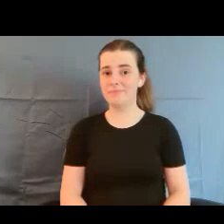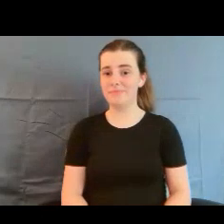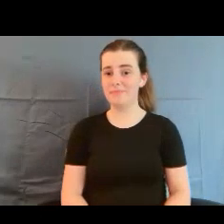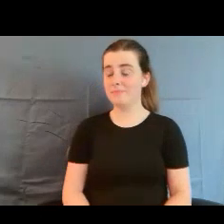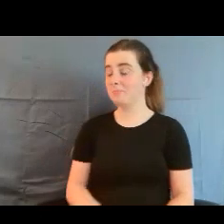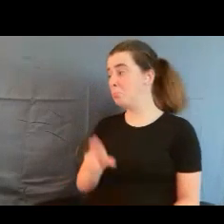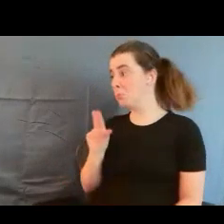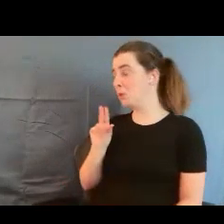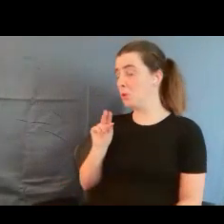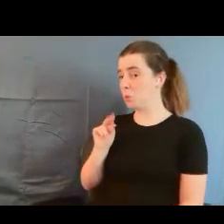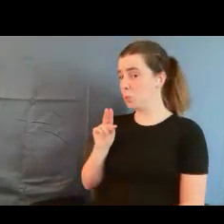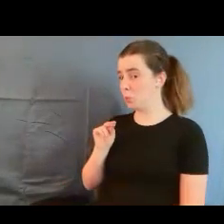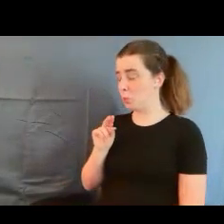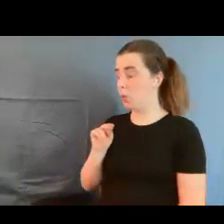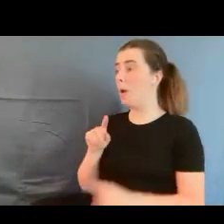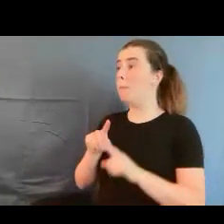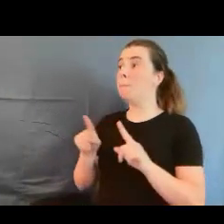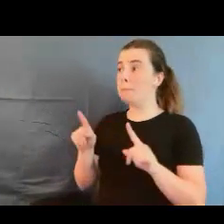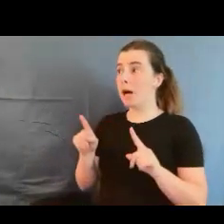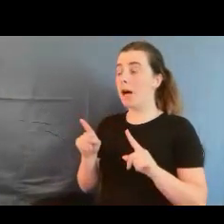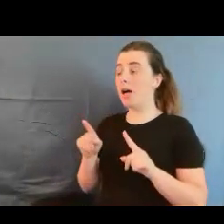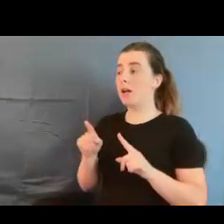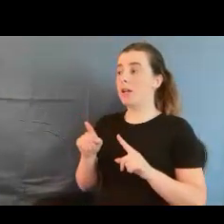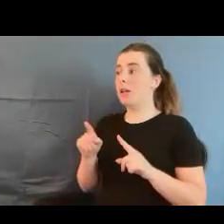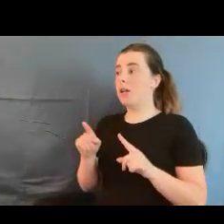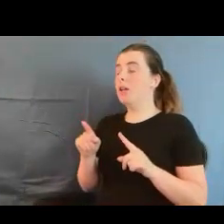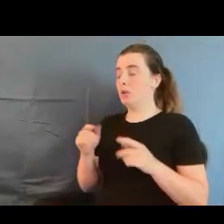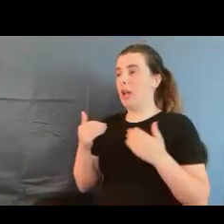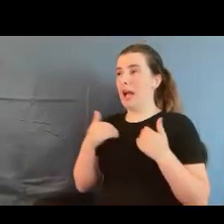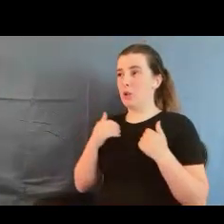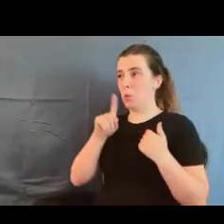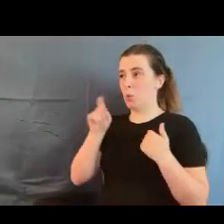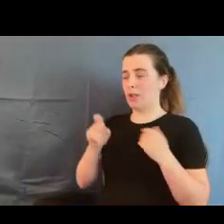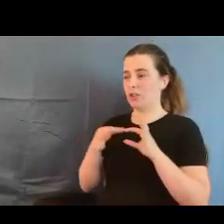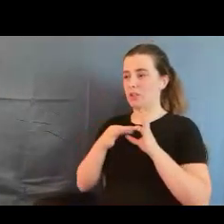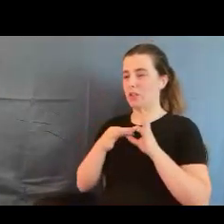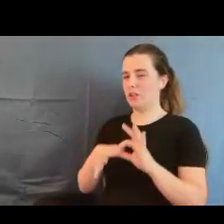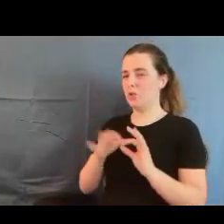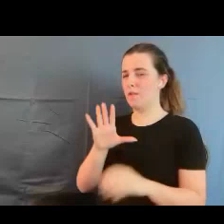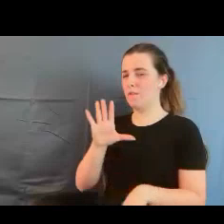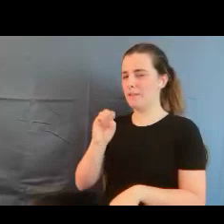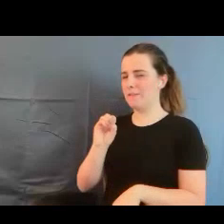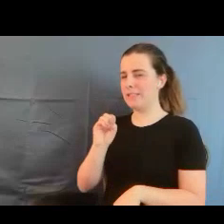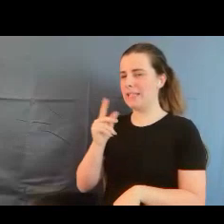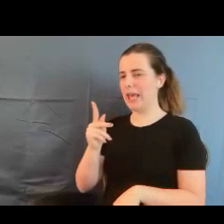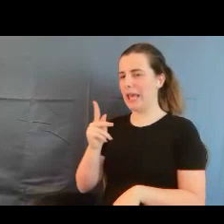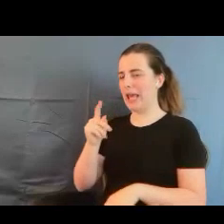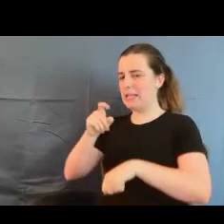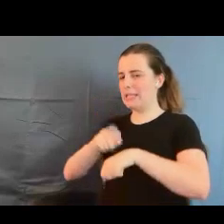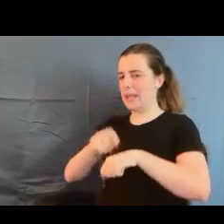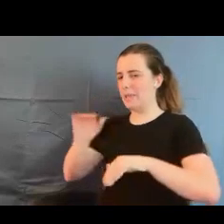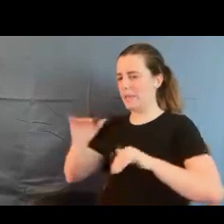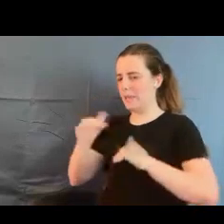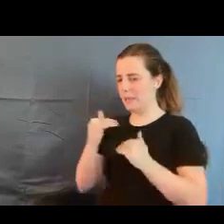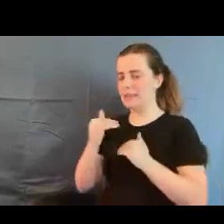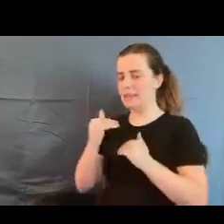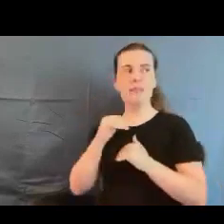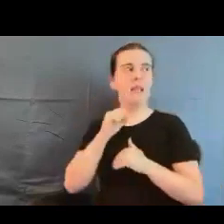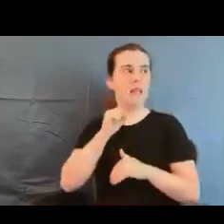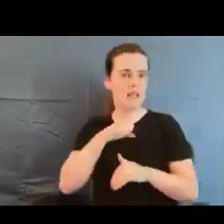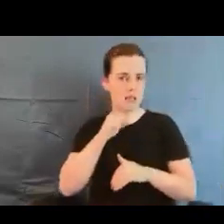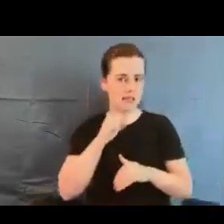No questions on that, Great. but there was a question about the 50K time limit. Um, Yeah,